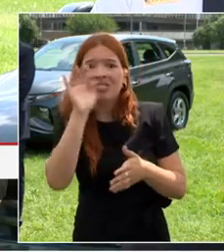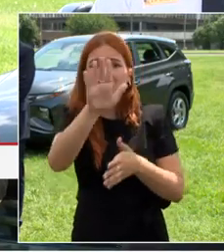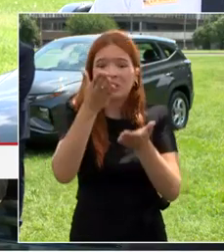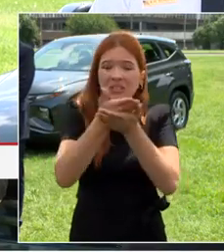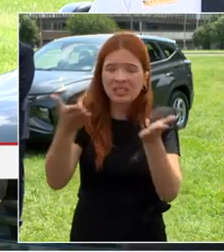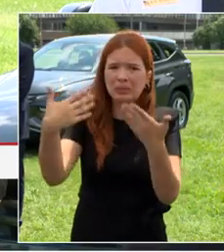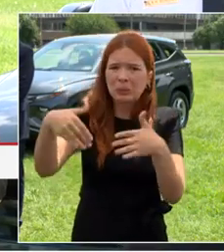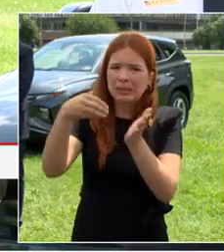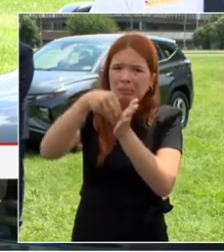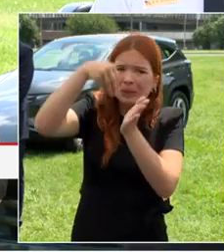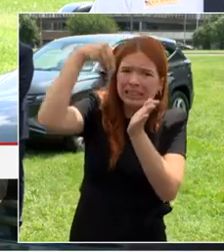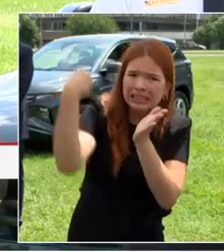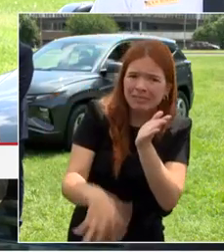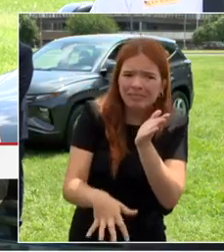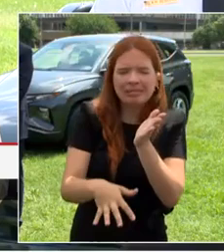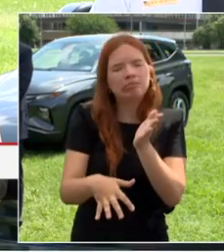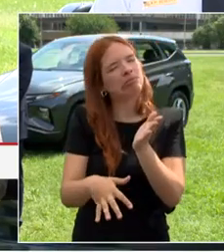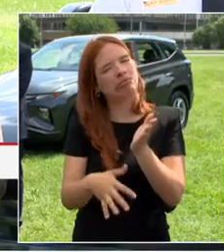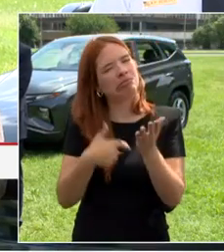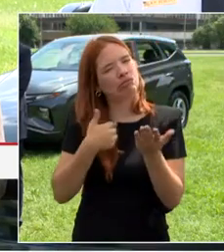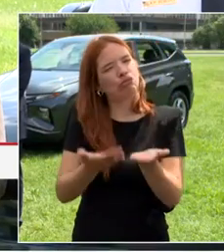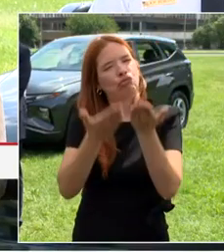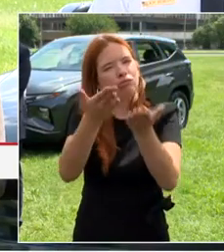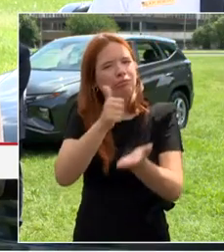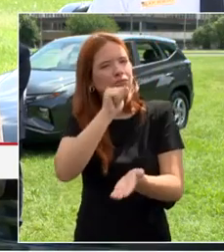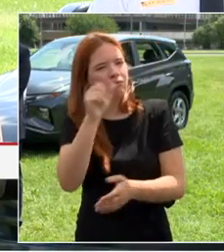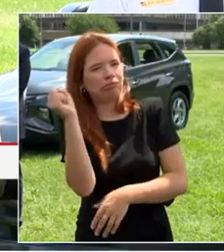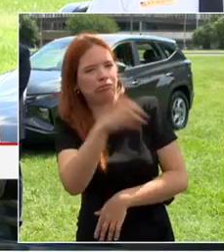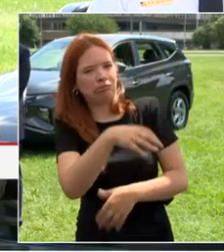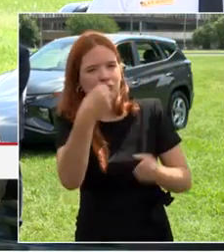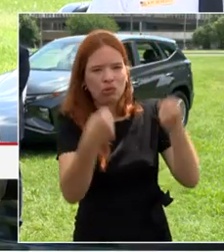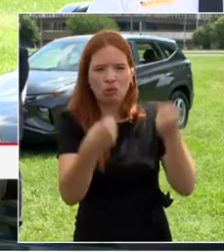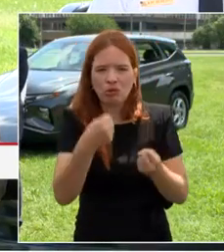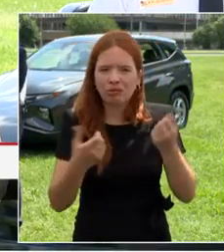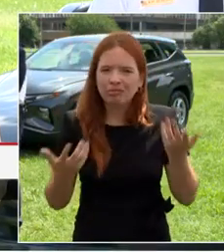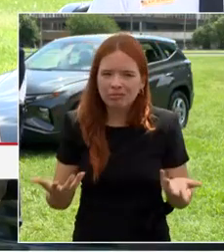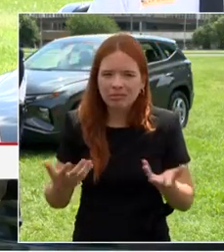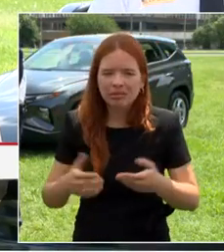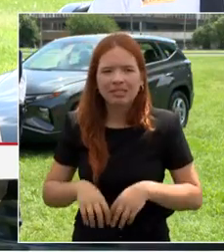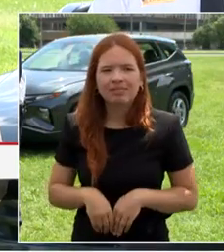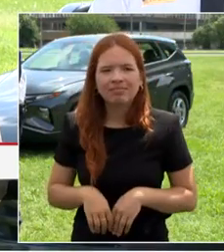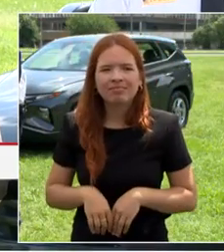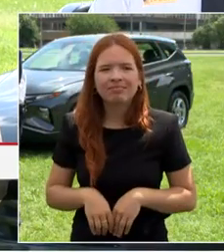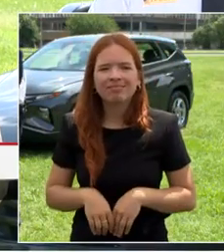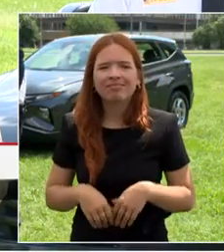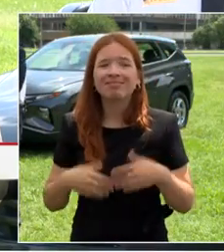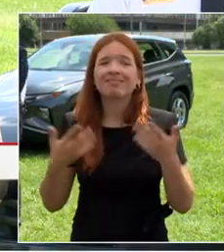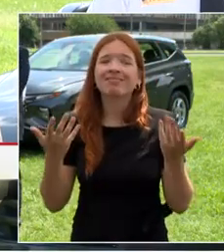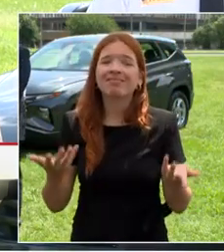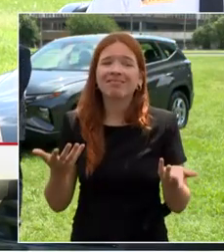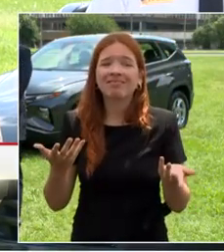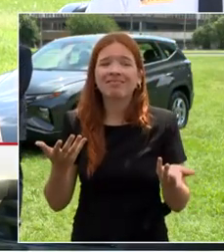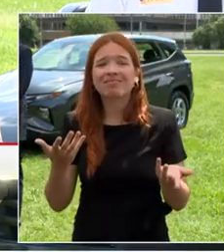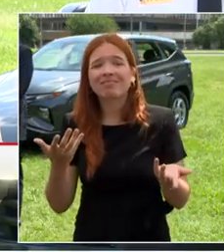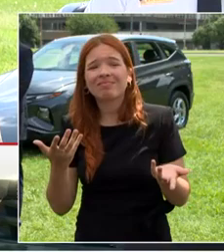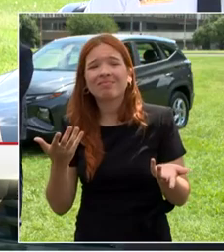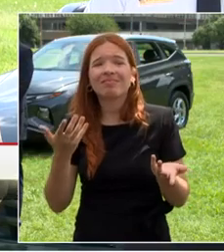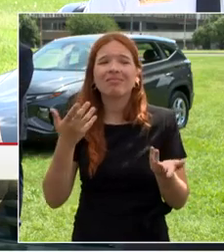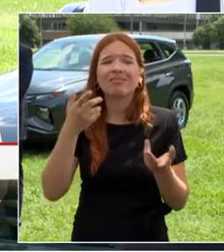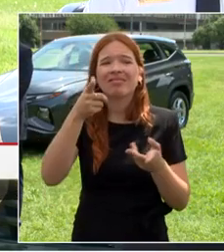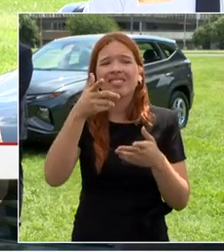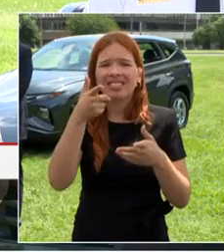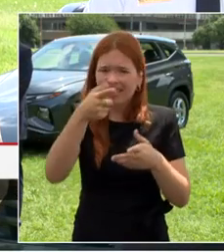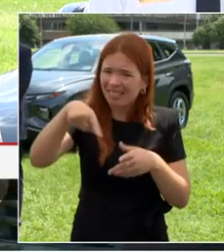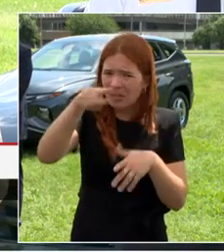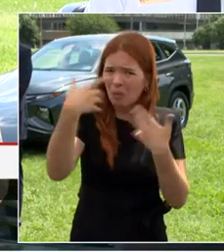the chief talk about is we don't want lawlessness in any way to prevail in our city. We're going to work with our